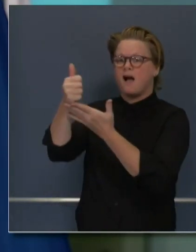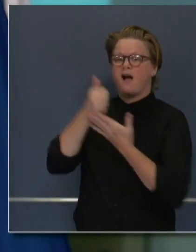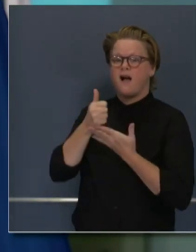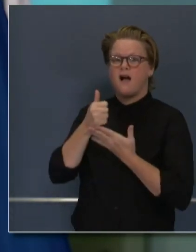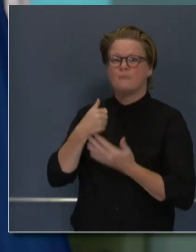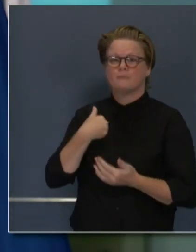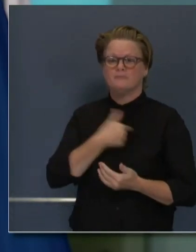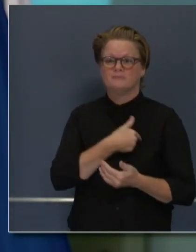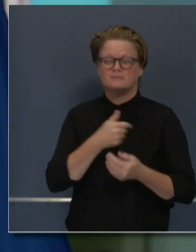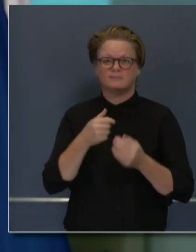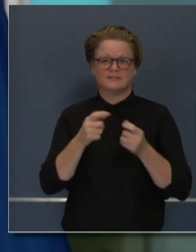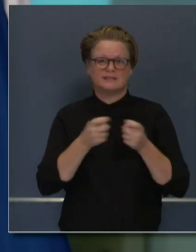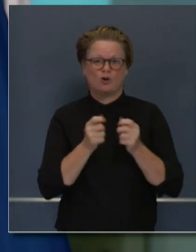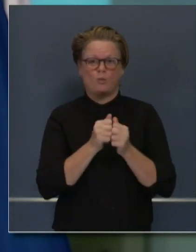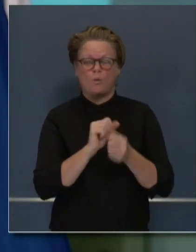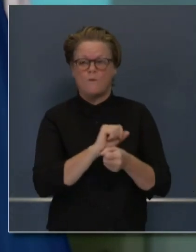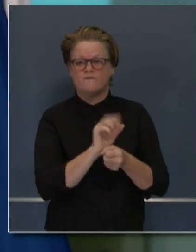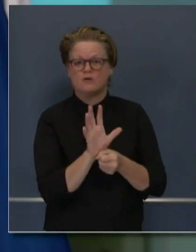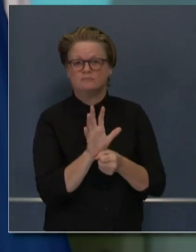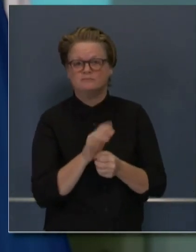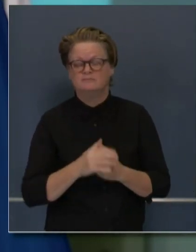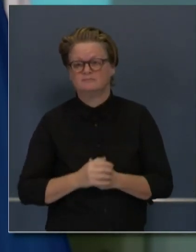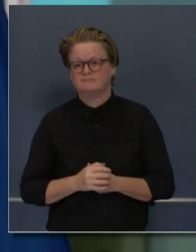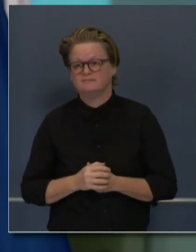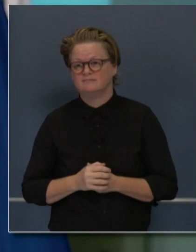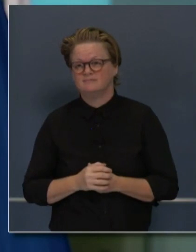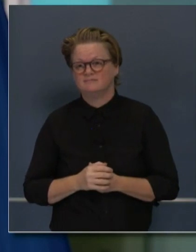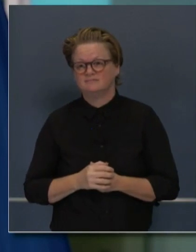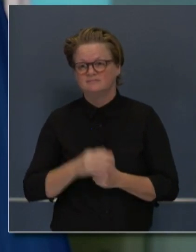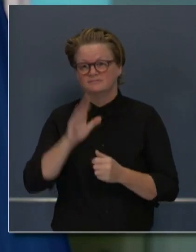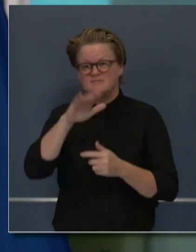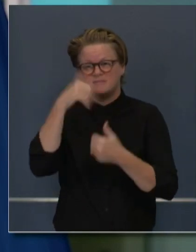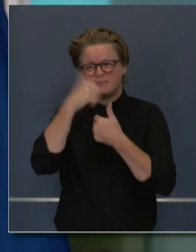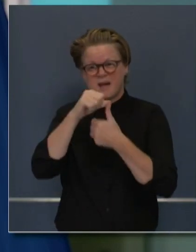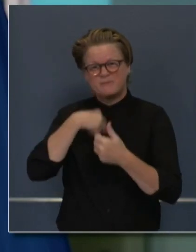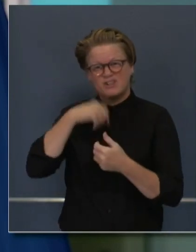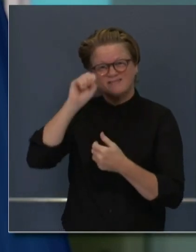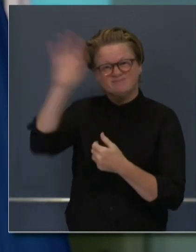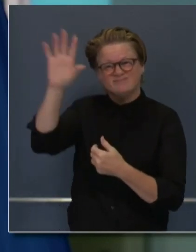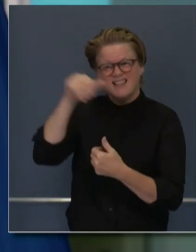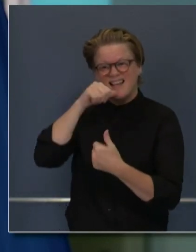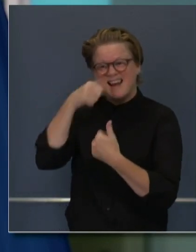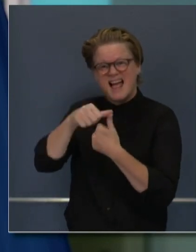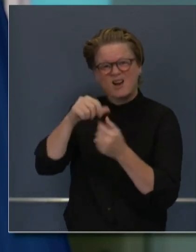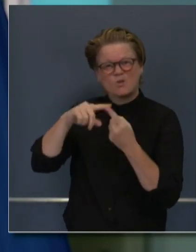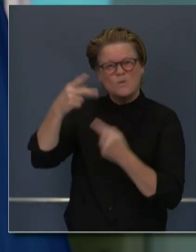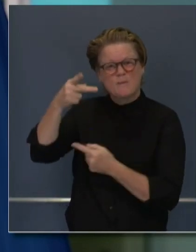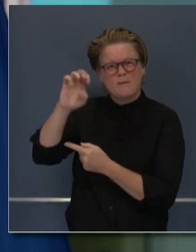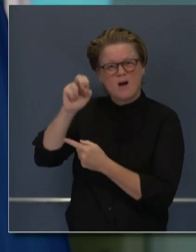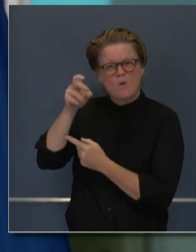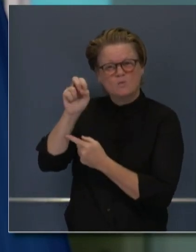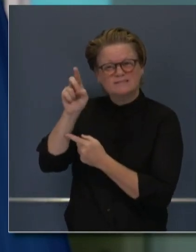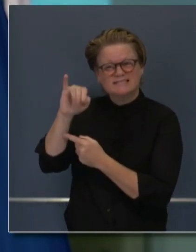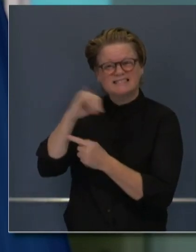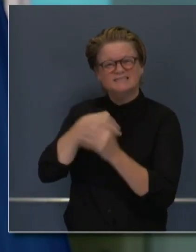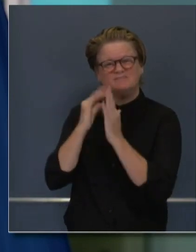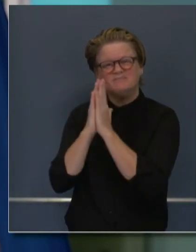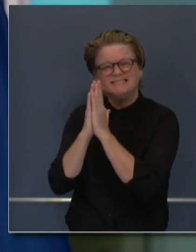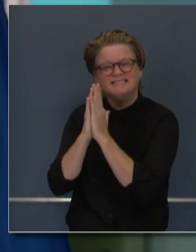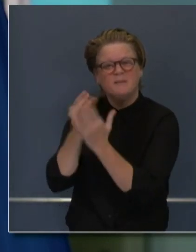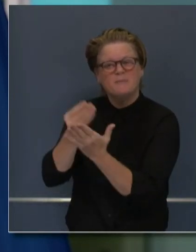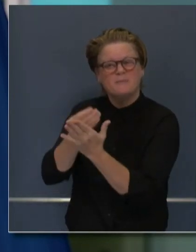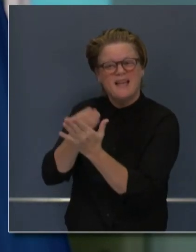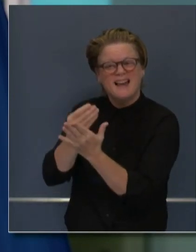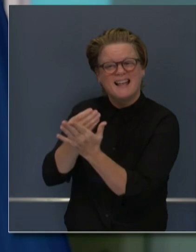first state to formally, I sent out a letter to Speaker Pelosi. It was $1 trillion ask in the next CARES Act. At the time, people thought that